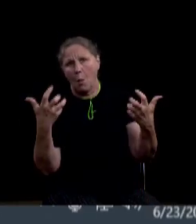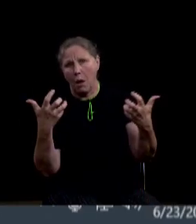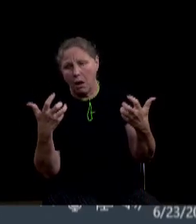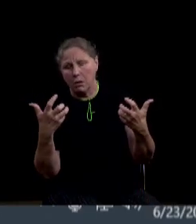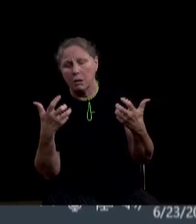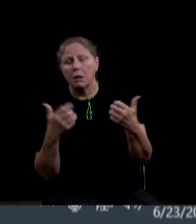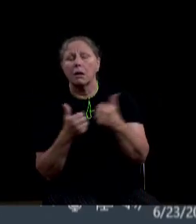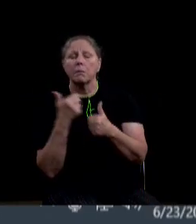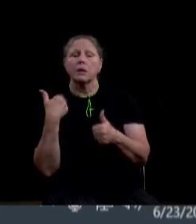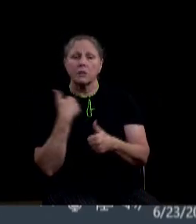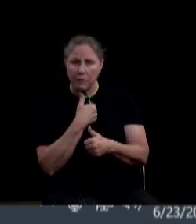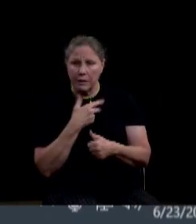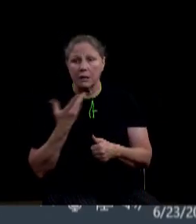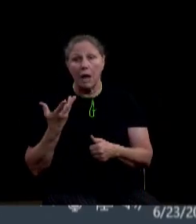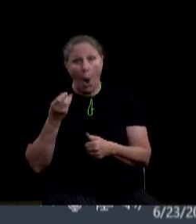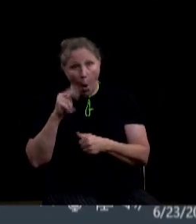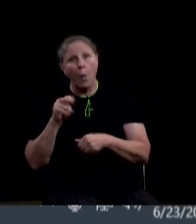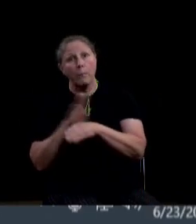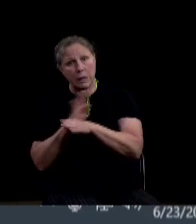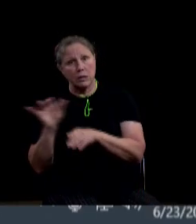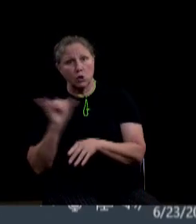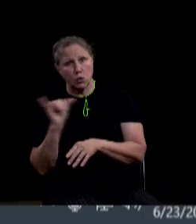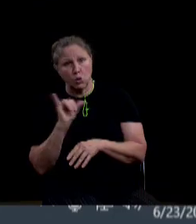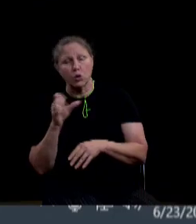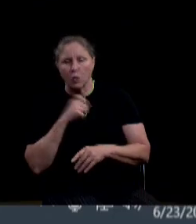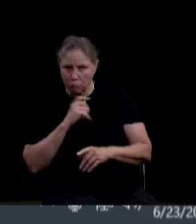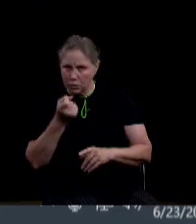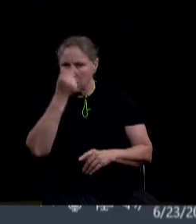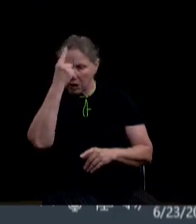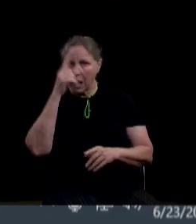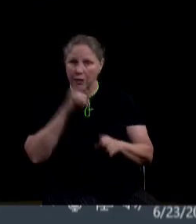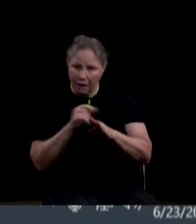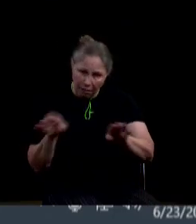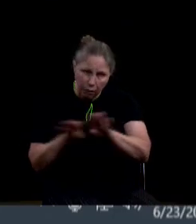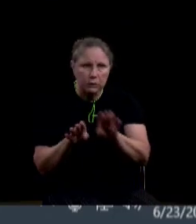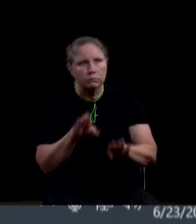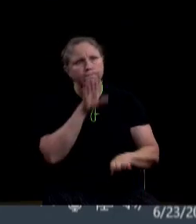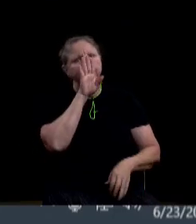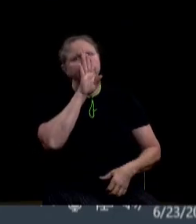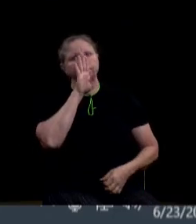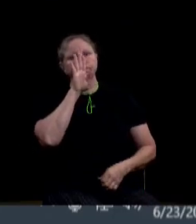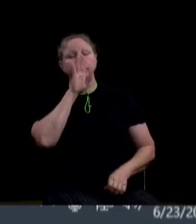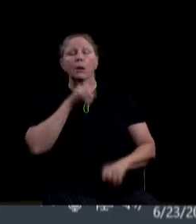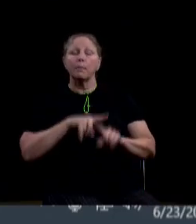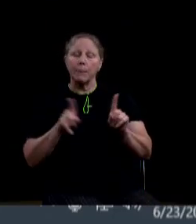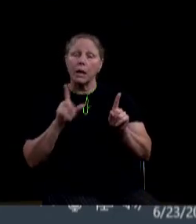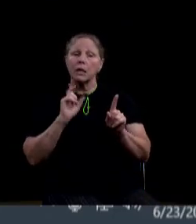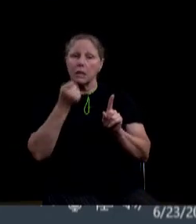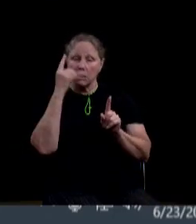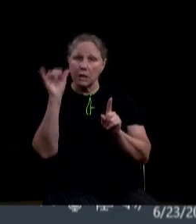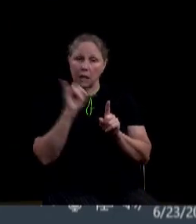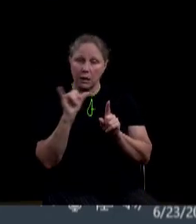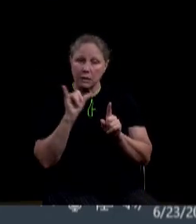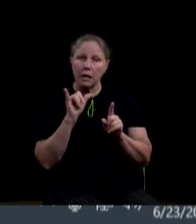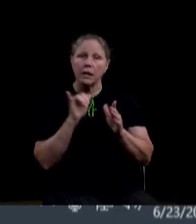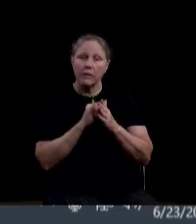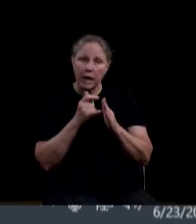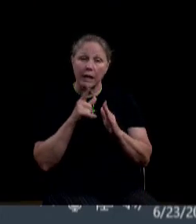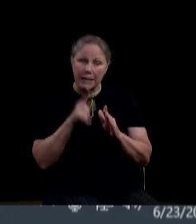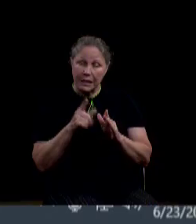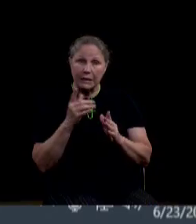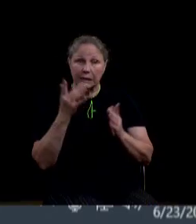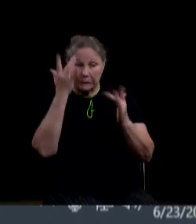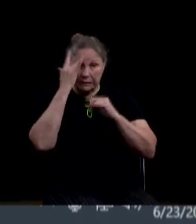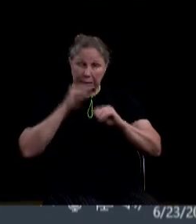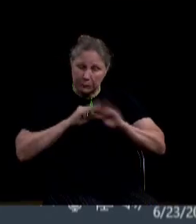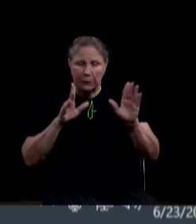we understand the frustration, but we also understand the severity of the spread, and we understand that the data is there,